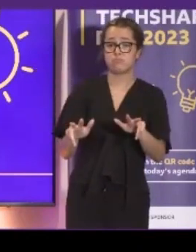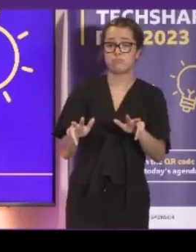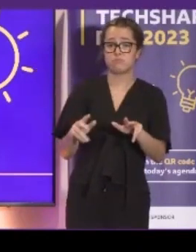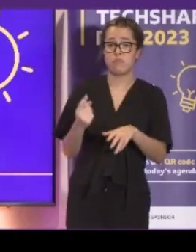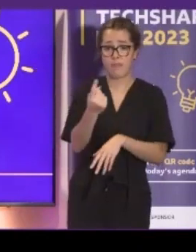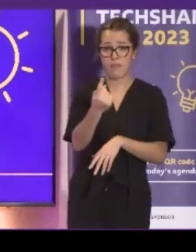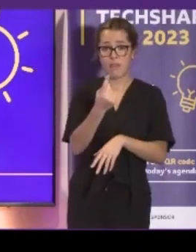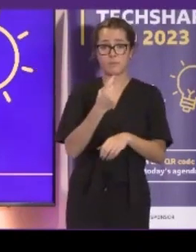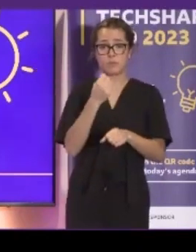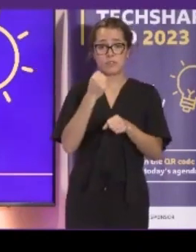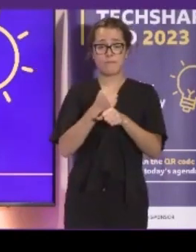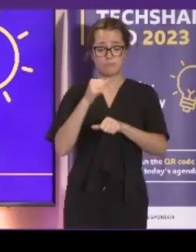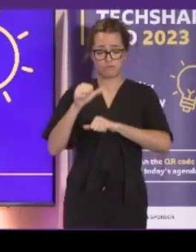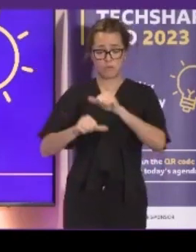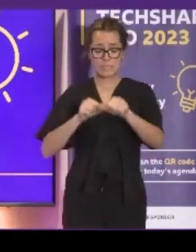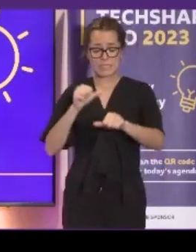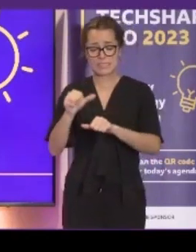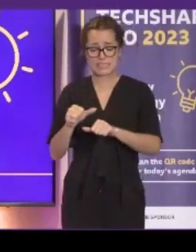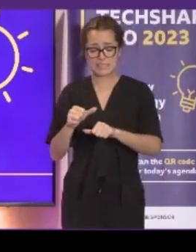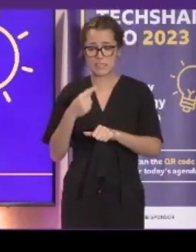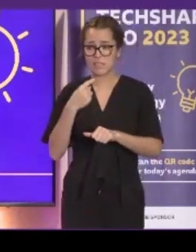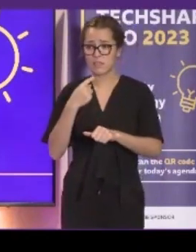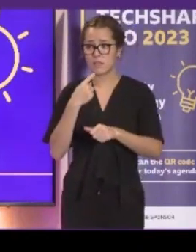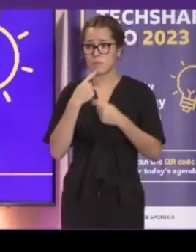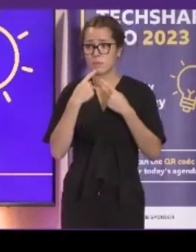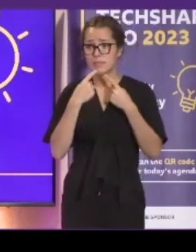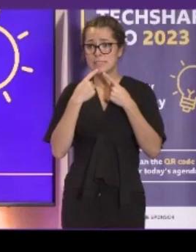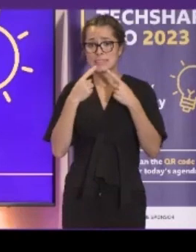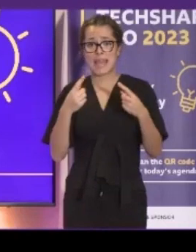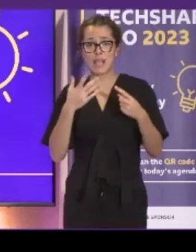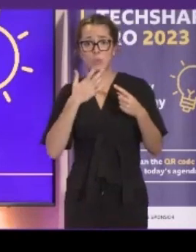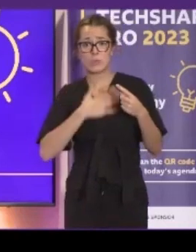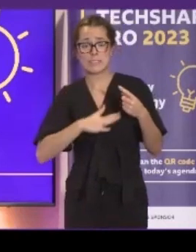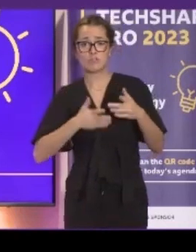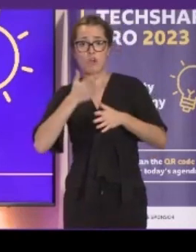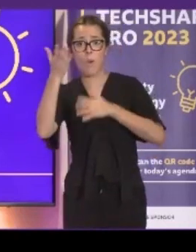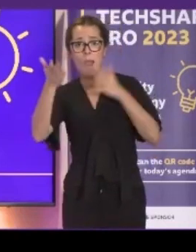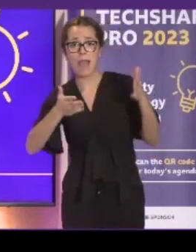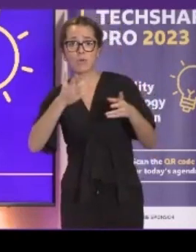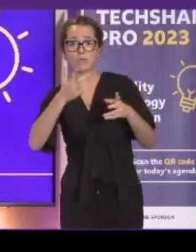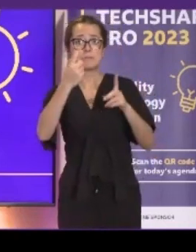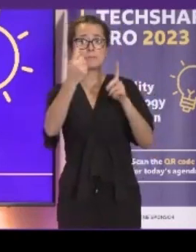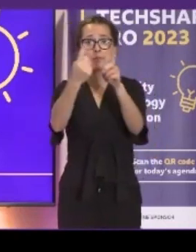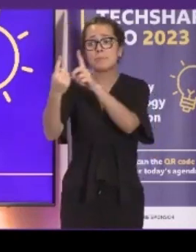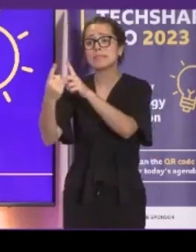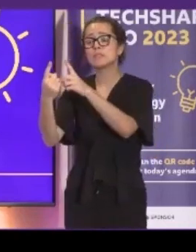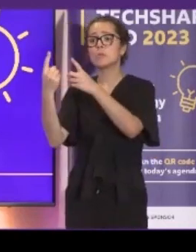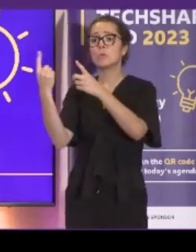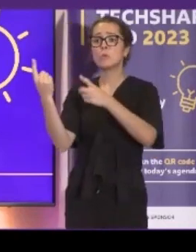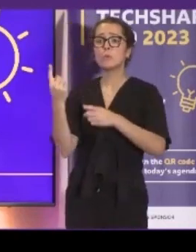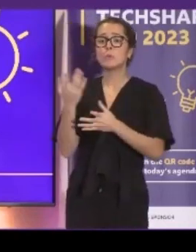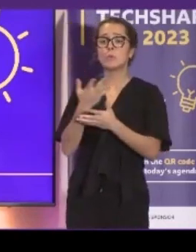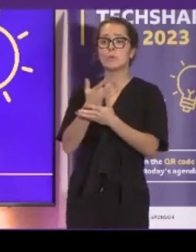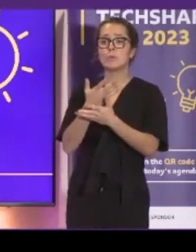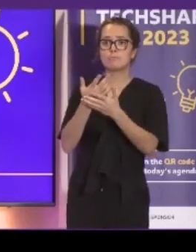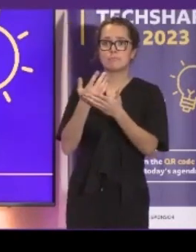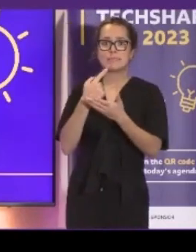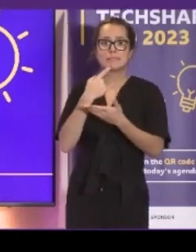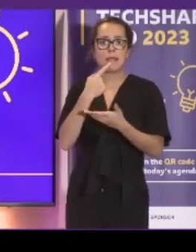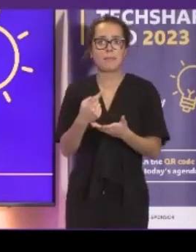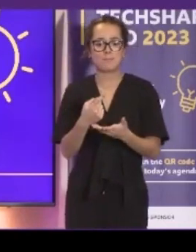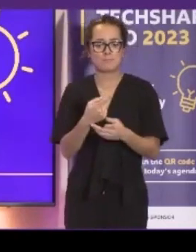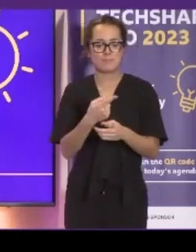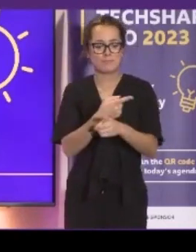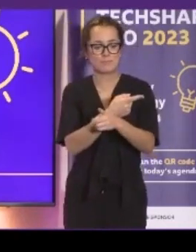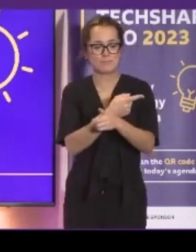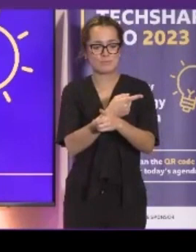governance process and we say, here's the standards, this is what you need to go out and do and meet. And because they haven't properly